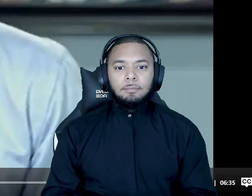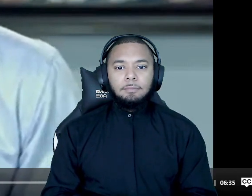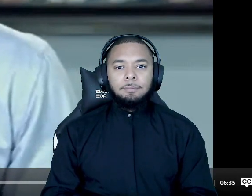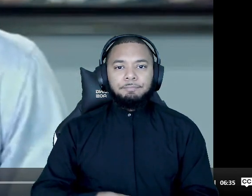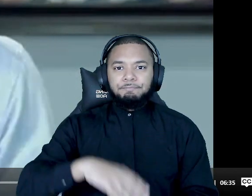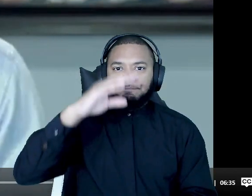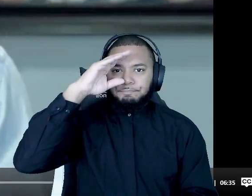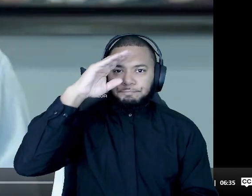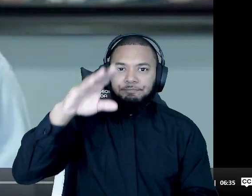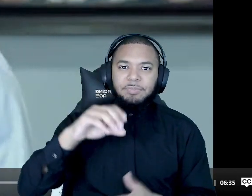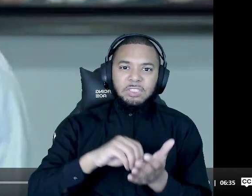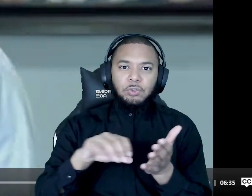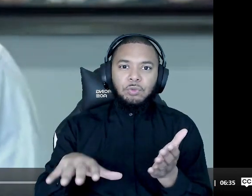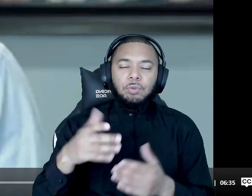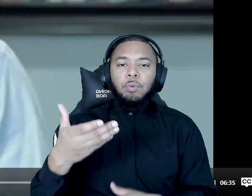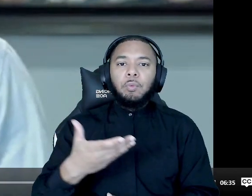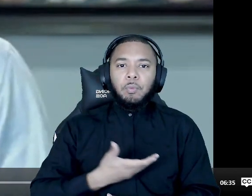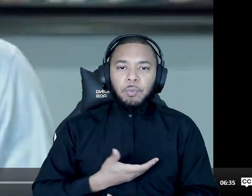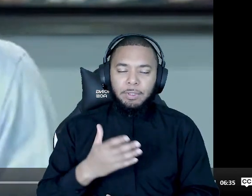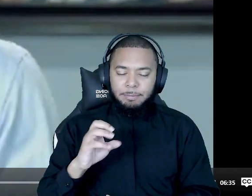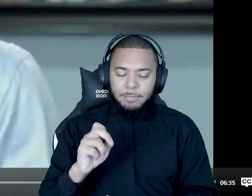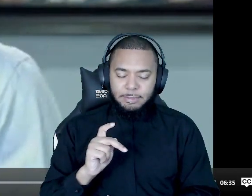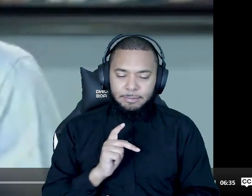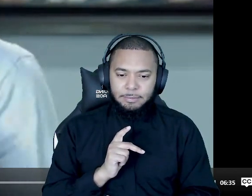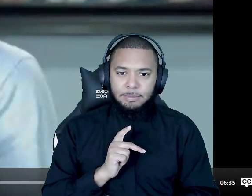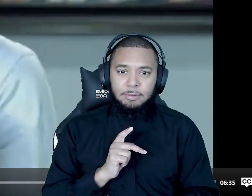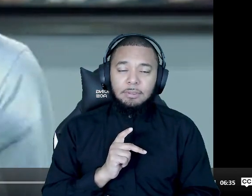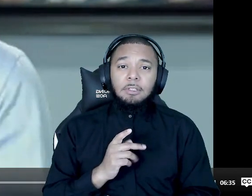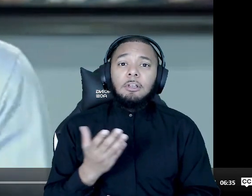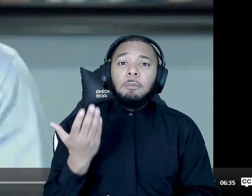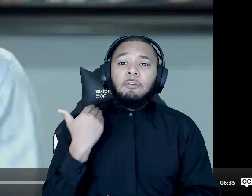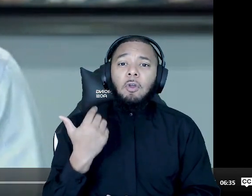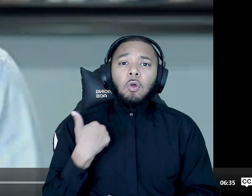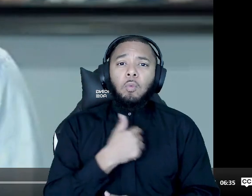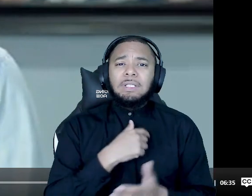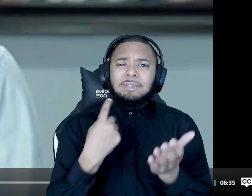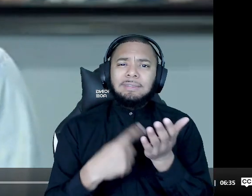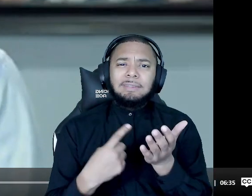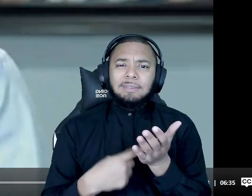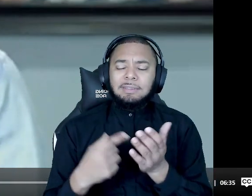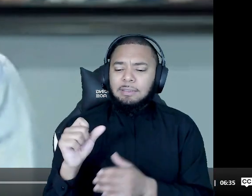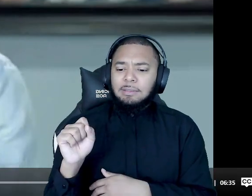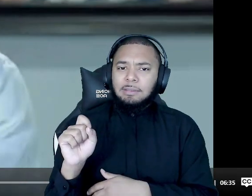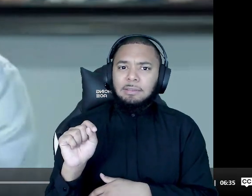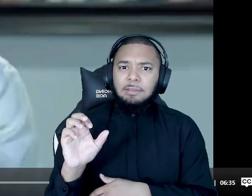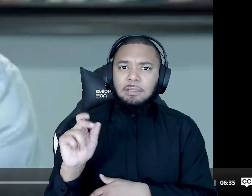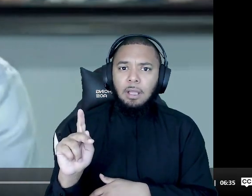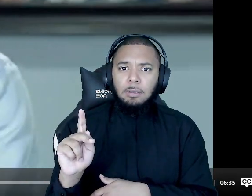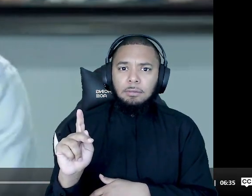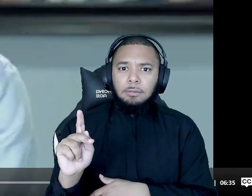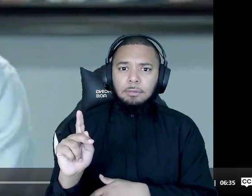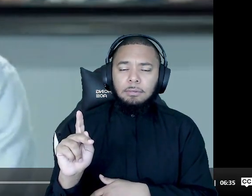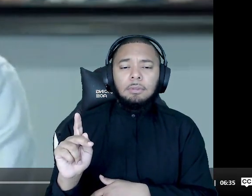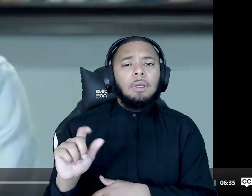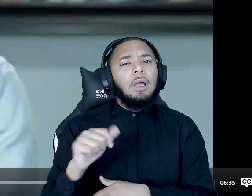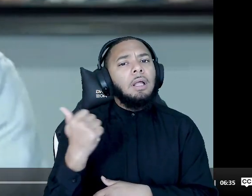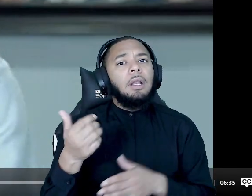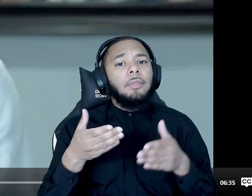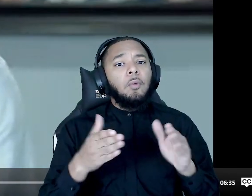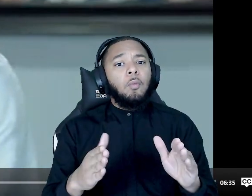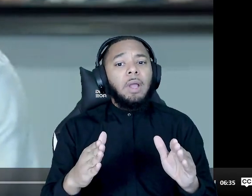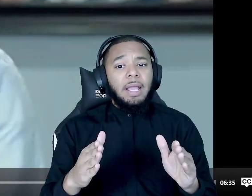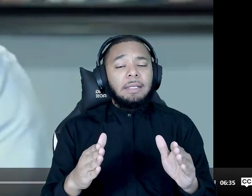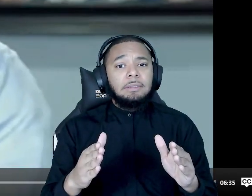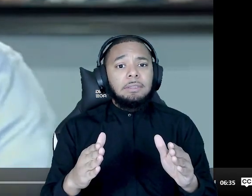Hey students, welcome back from Wall Street, where we were talking about stocks. Now, another way to think about stock, if